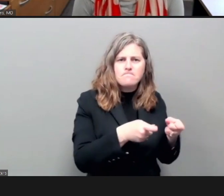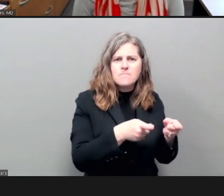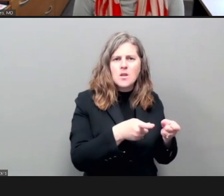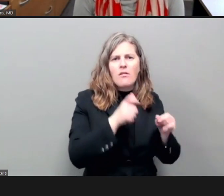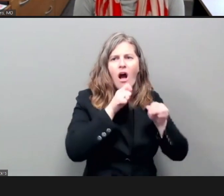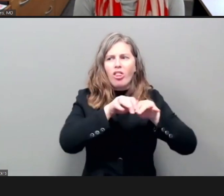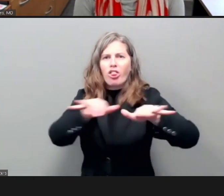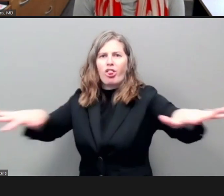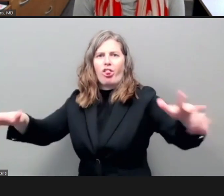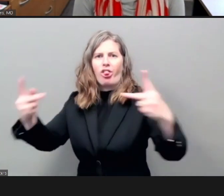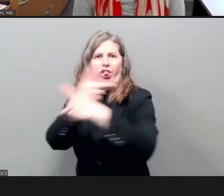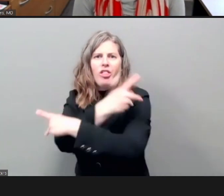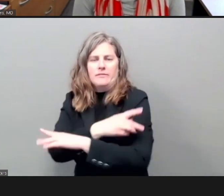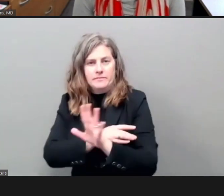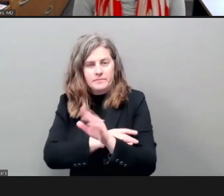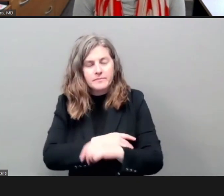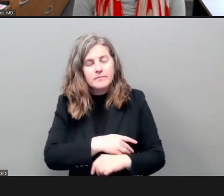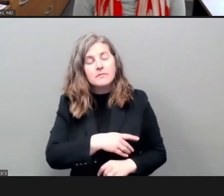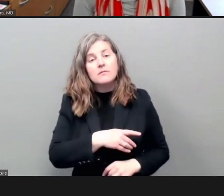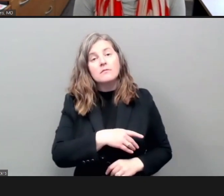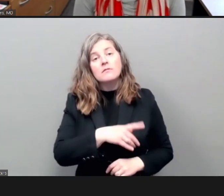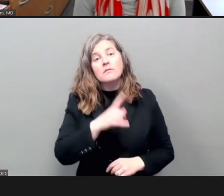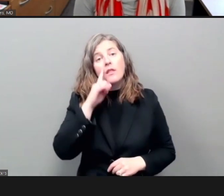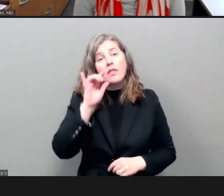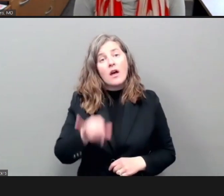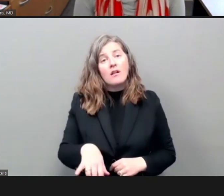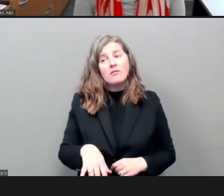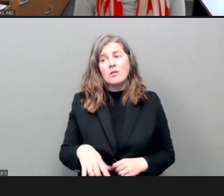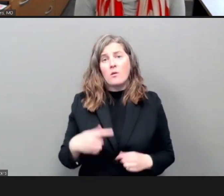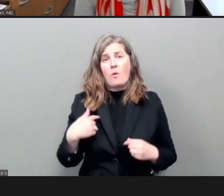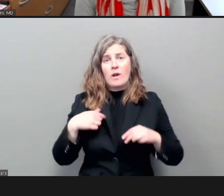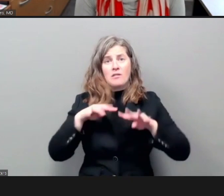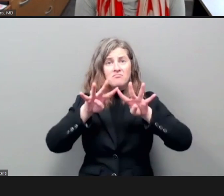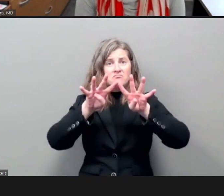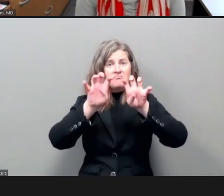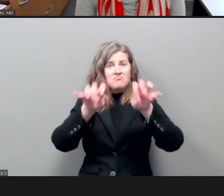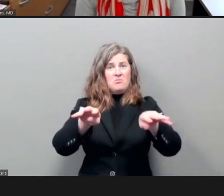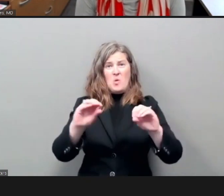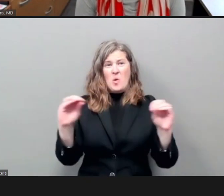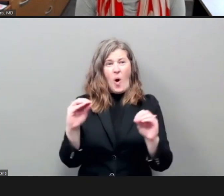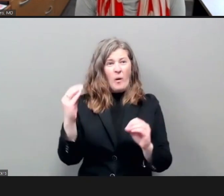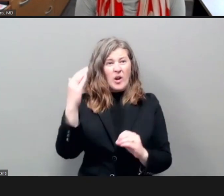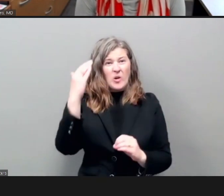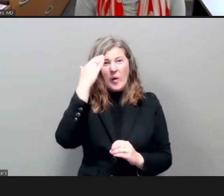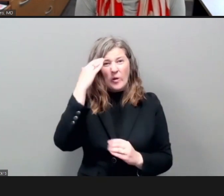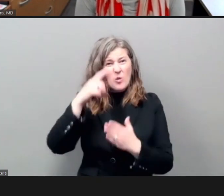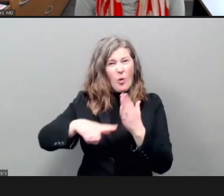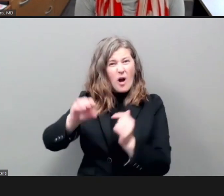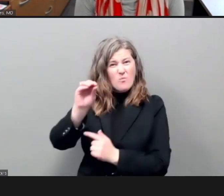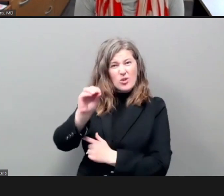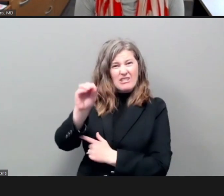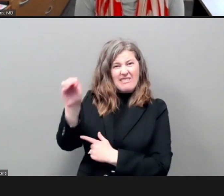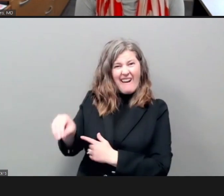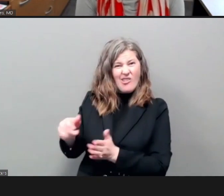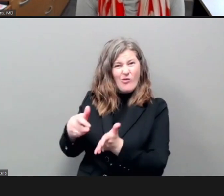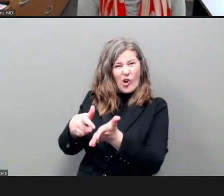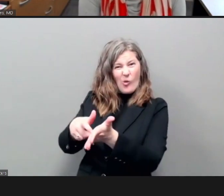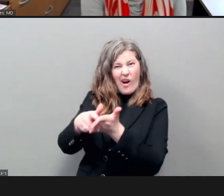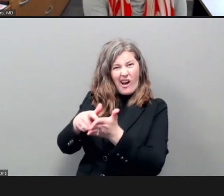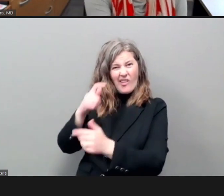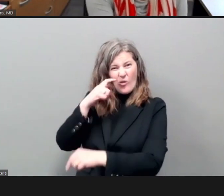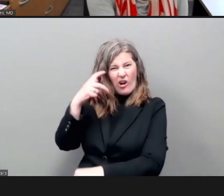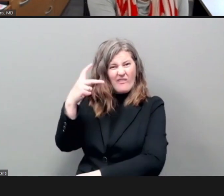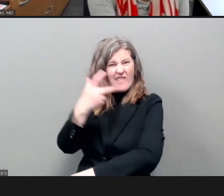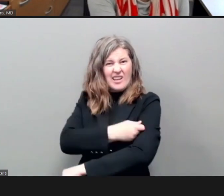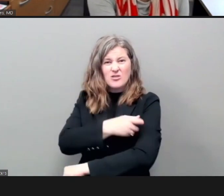control. That being said, no one knows what percent of a population has to be vaccinated to truly